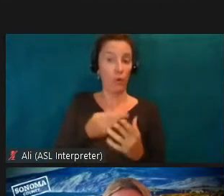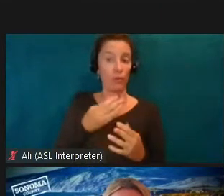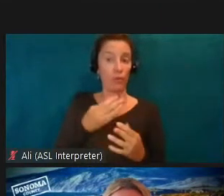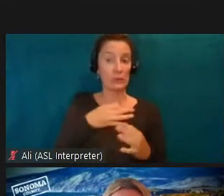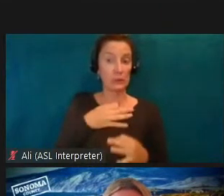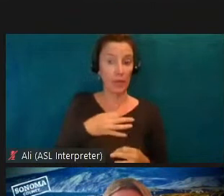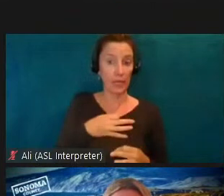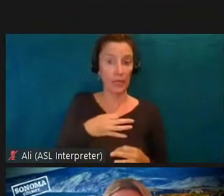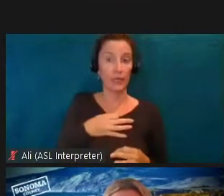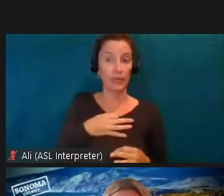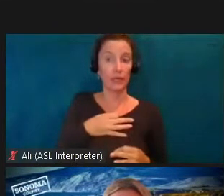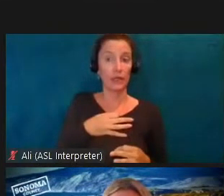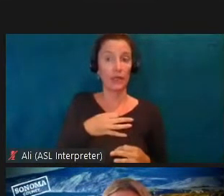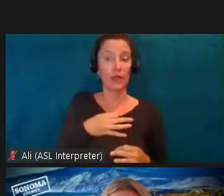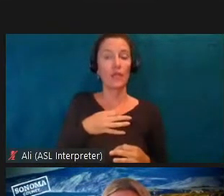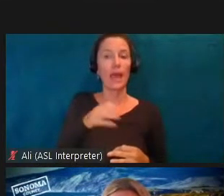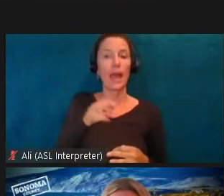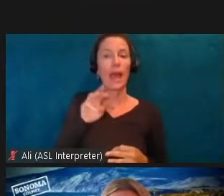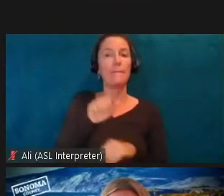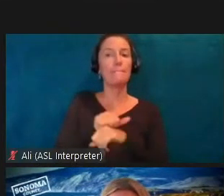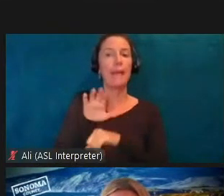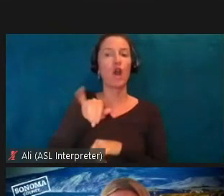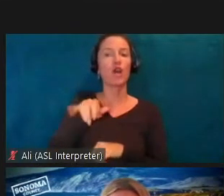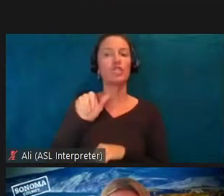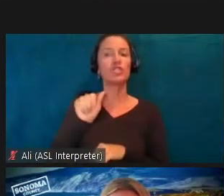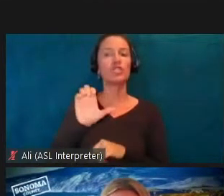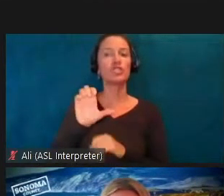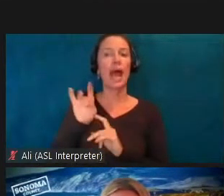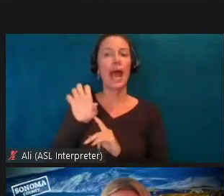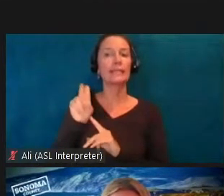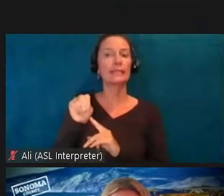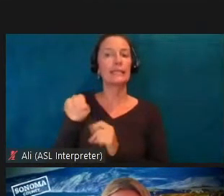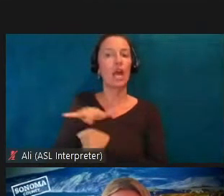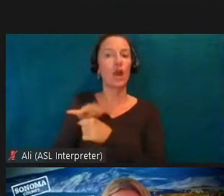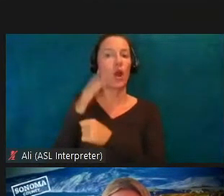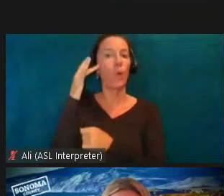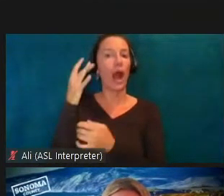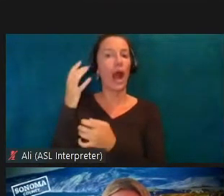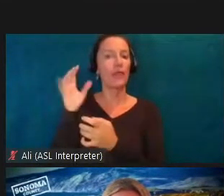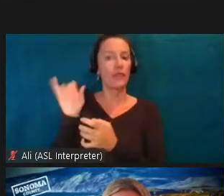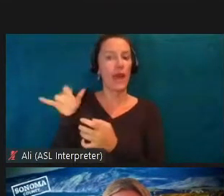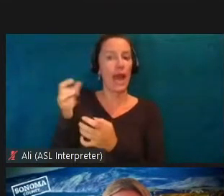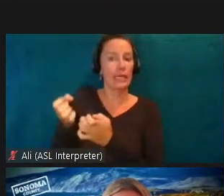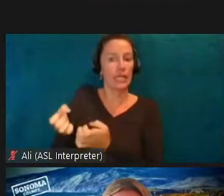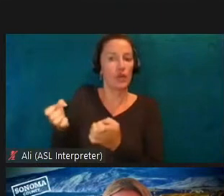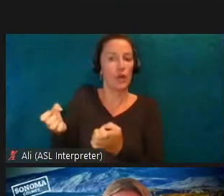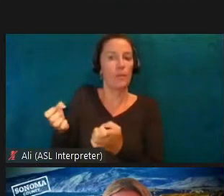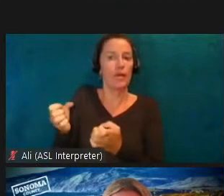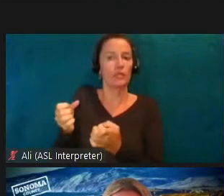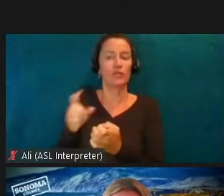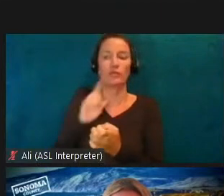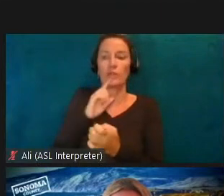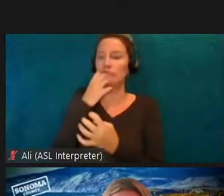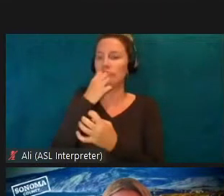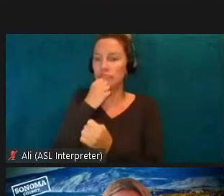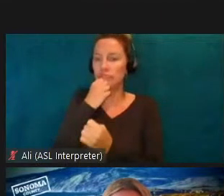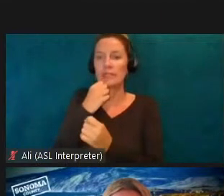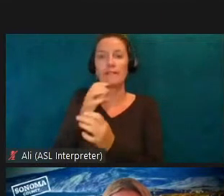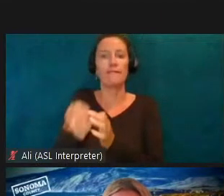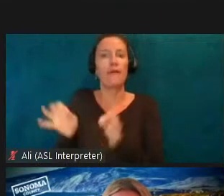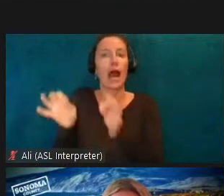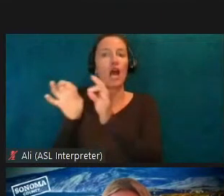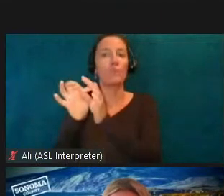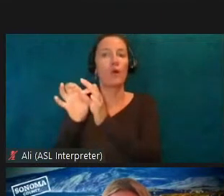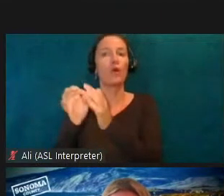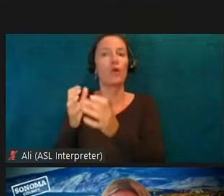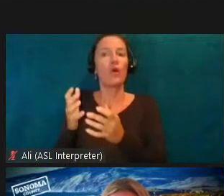the Mount Jackson communication area, just in terms of why that equipment up there is so valuable, what steps were taken to prevent it or to prevent